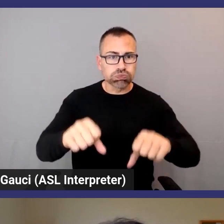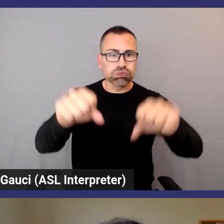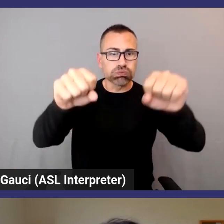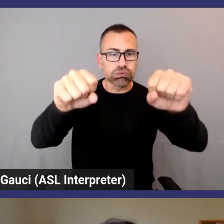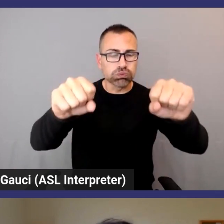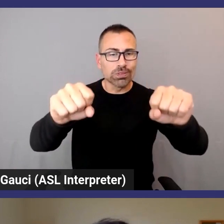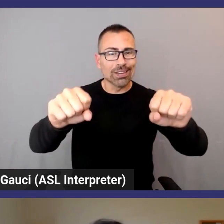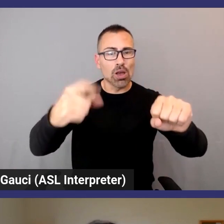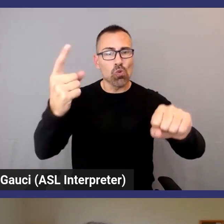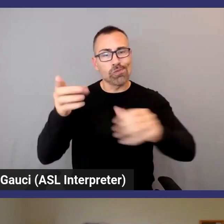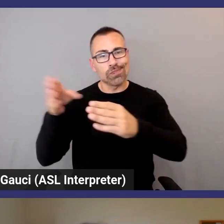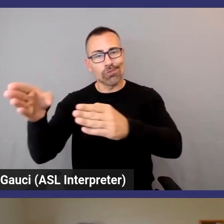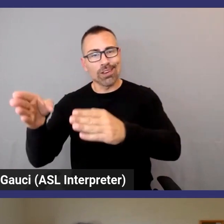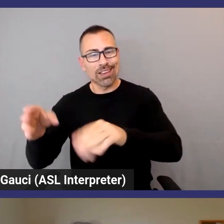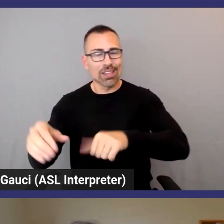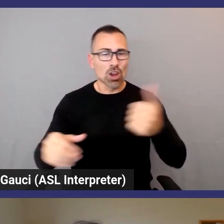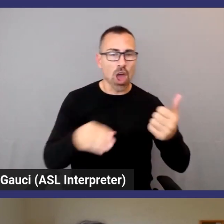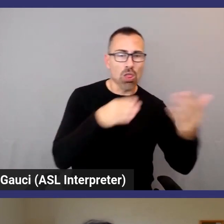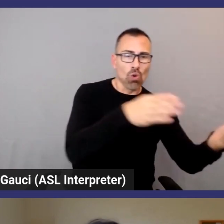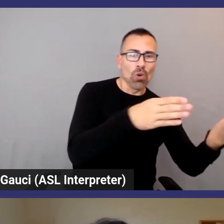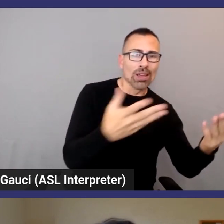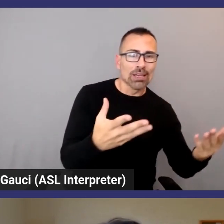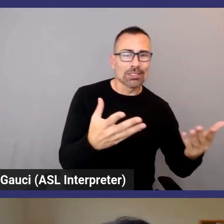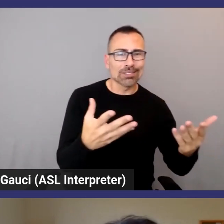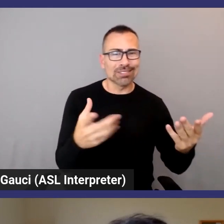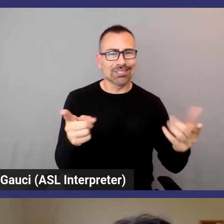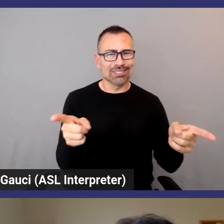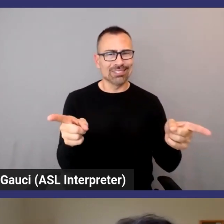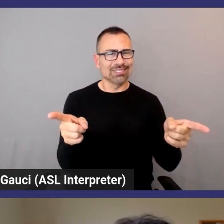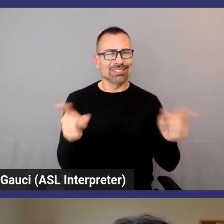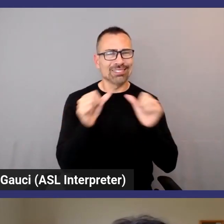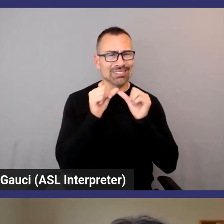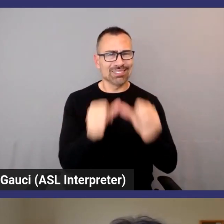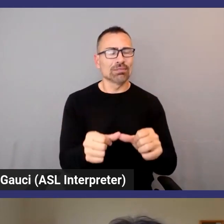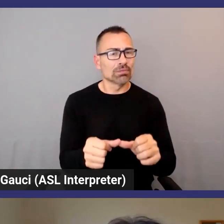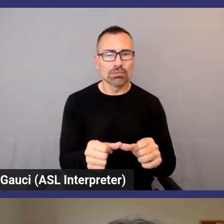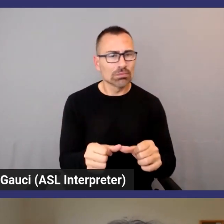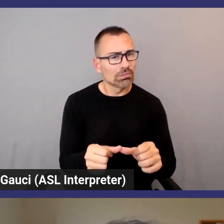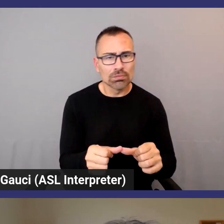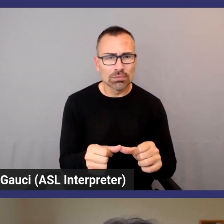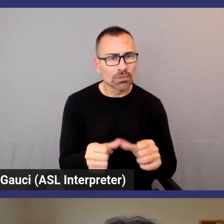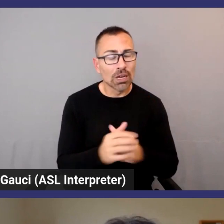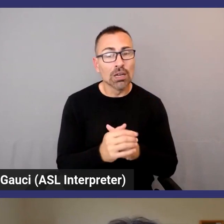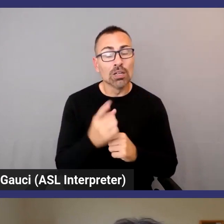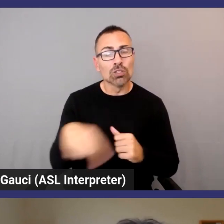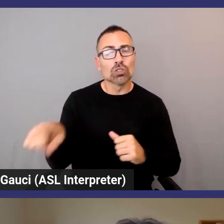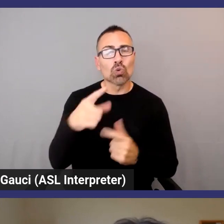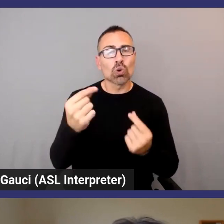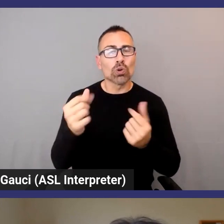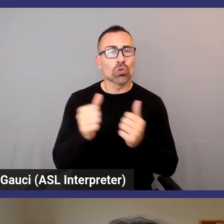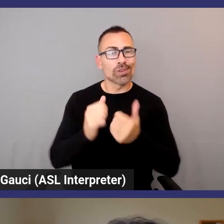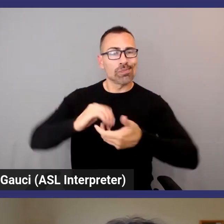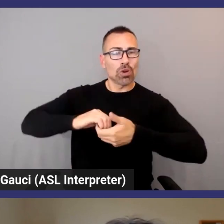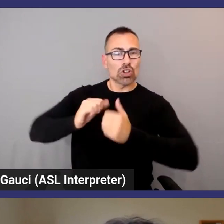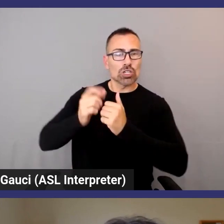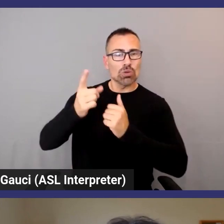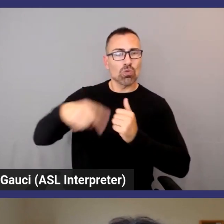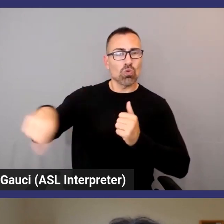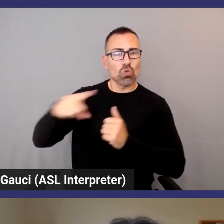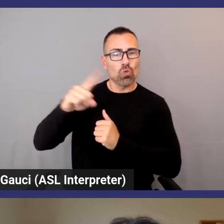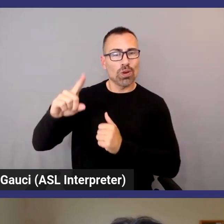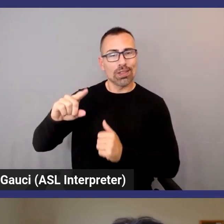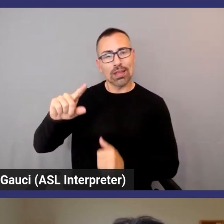continuum there. So what we are doing with in partnership with our telco operators and telecom